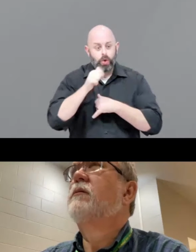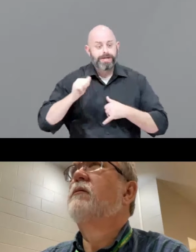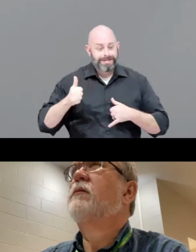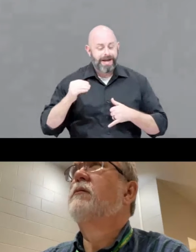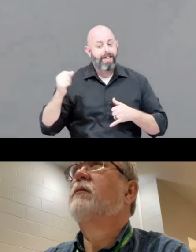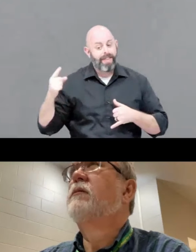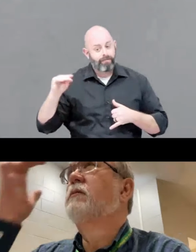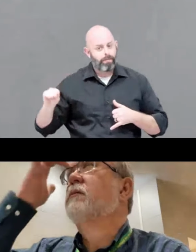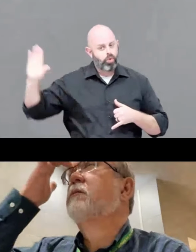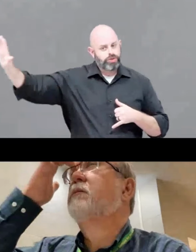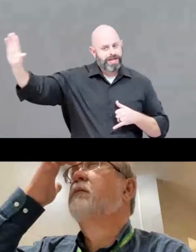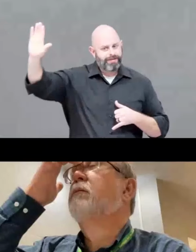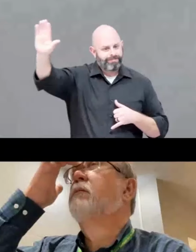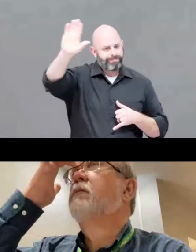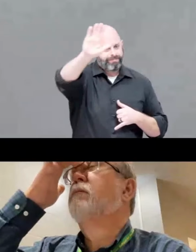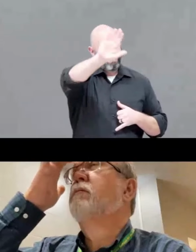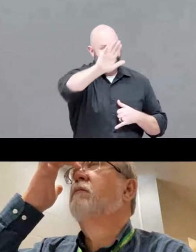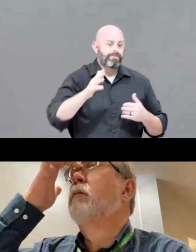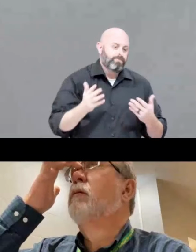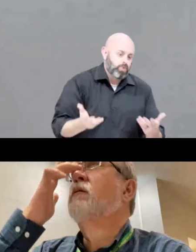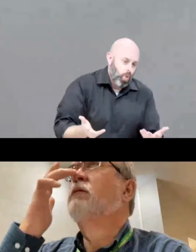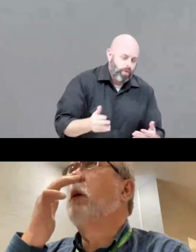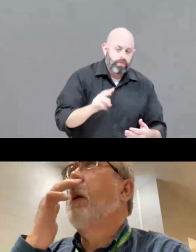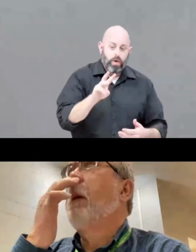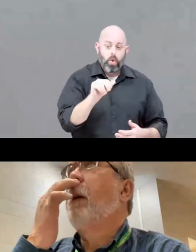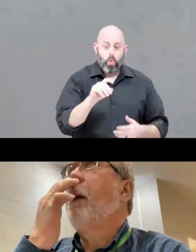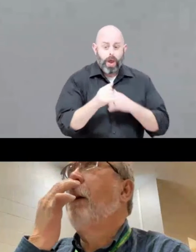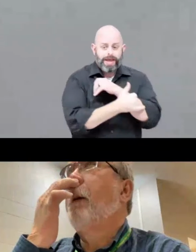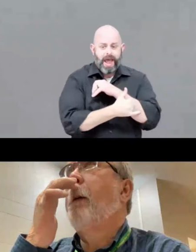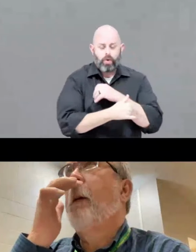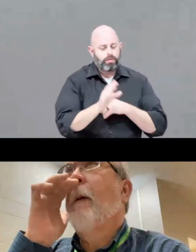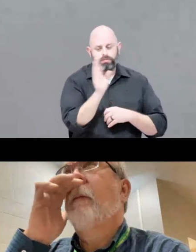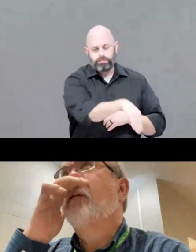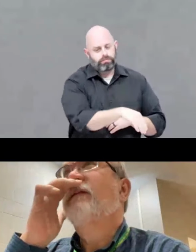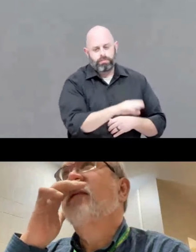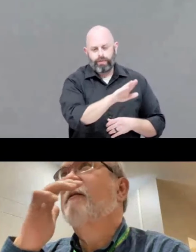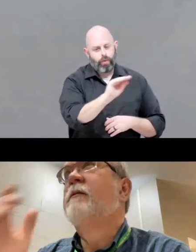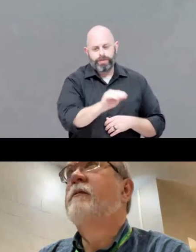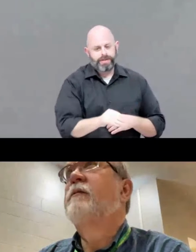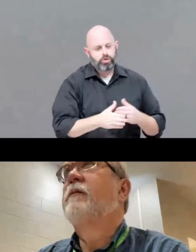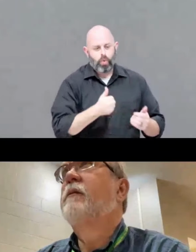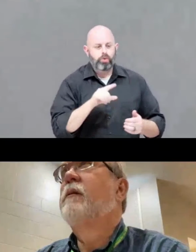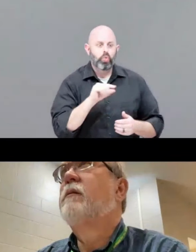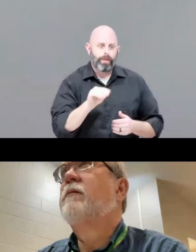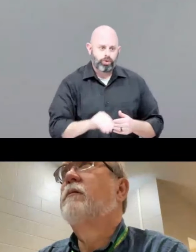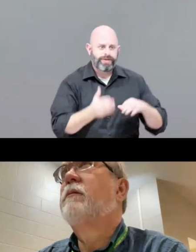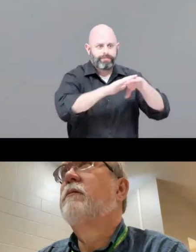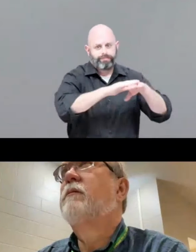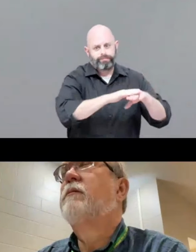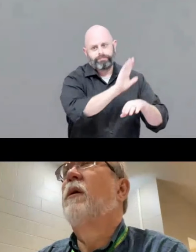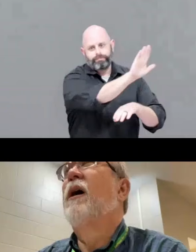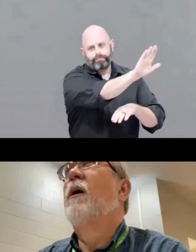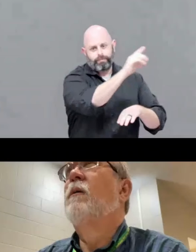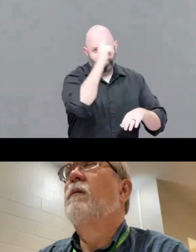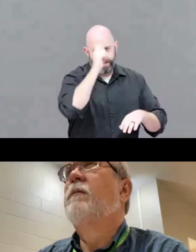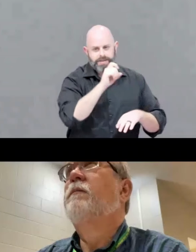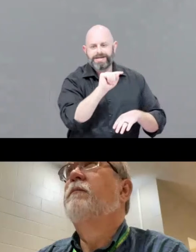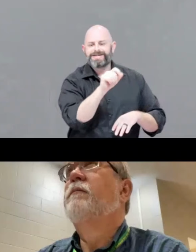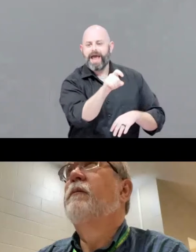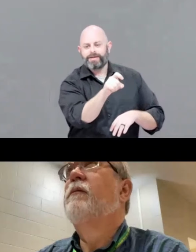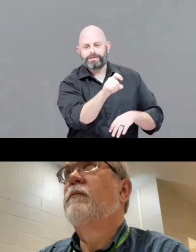and 11%. And then Wake County, their percentage is closer to 20 because of their